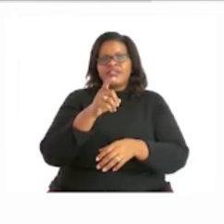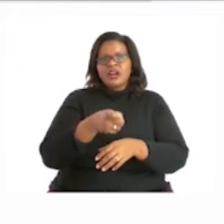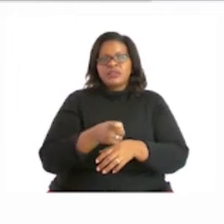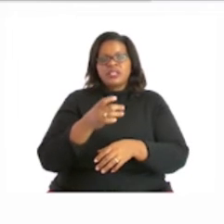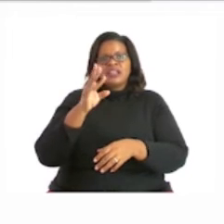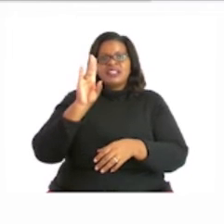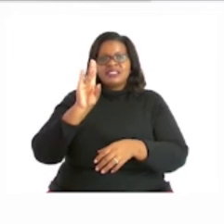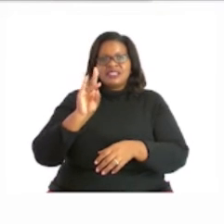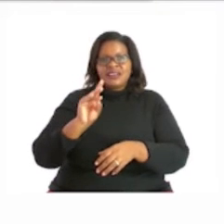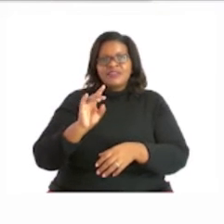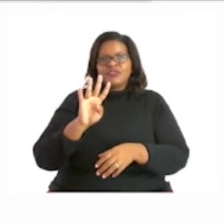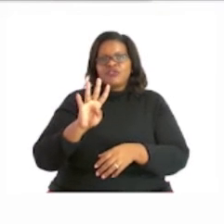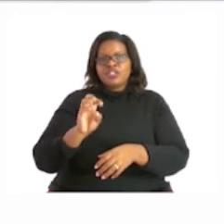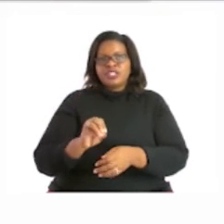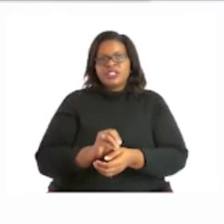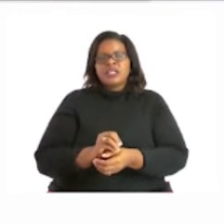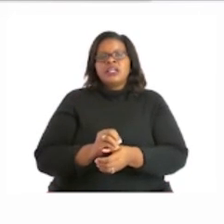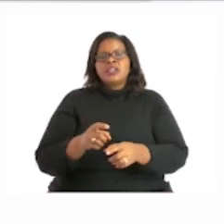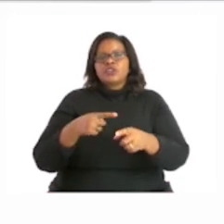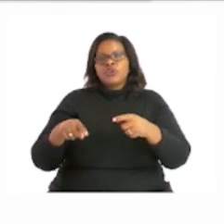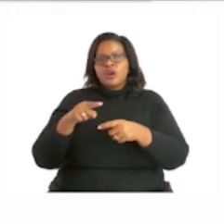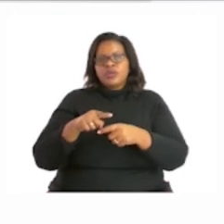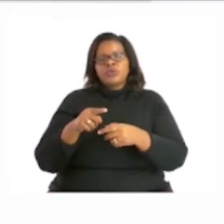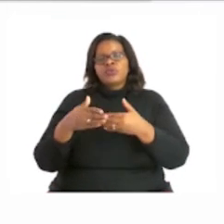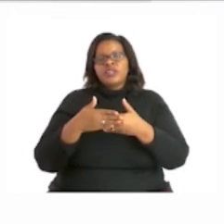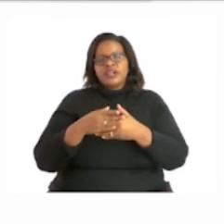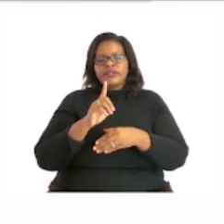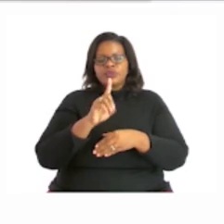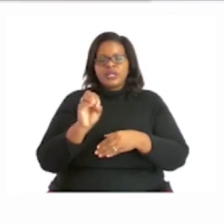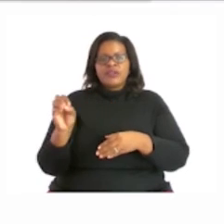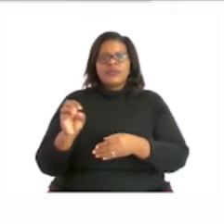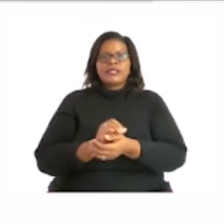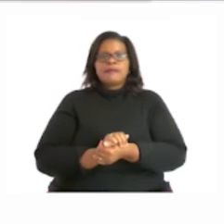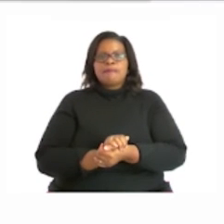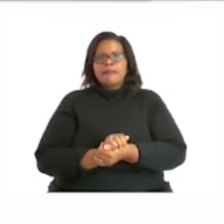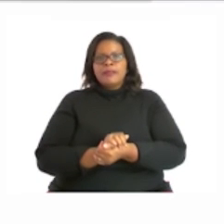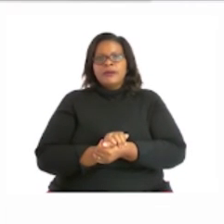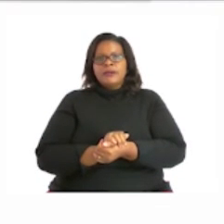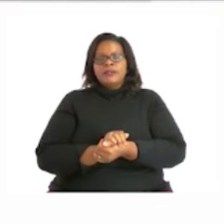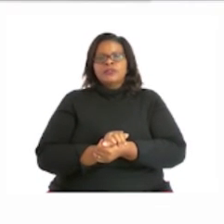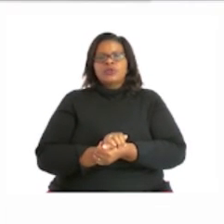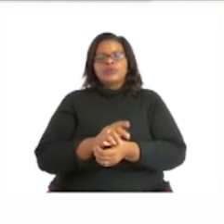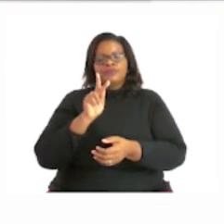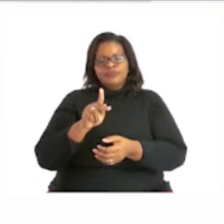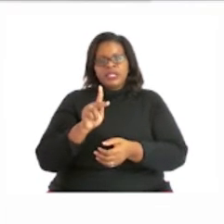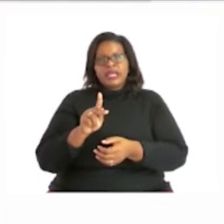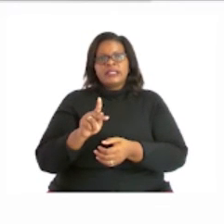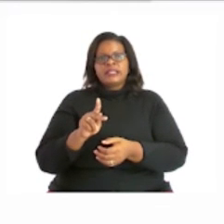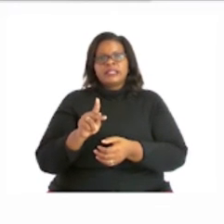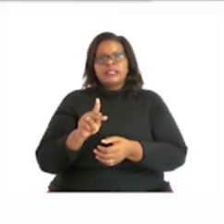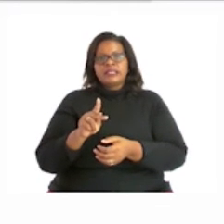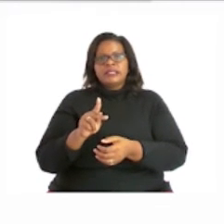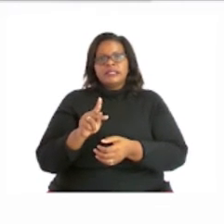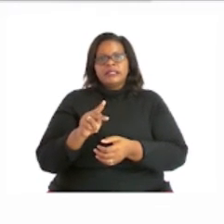45,740, rounded off to the nearest 100. Guys and girls, I hope we are still together. We